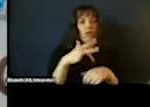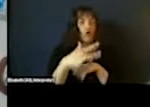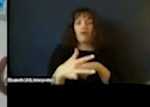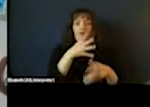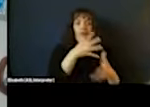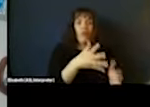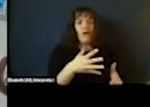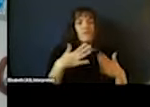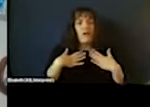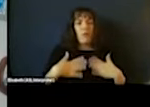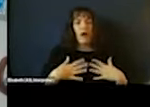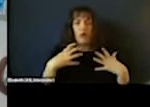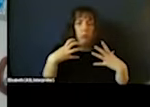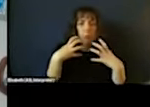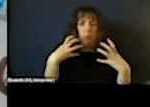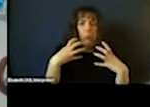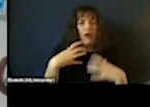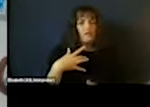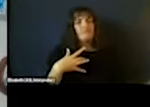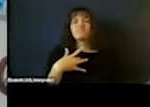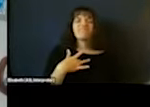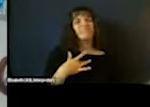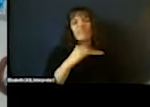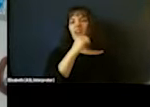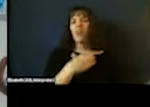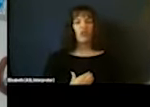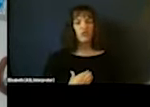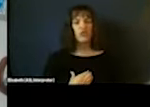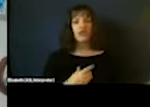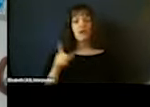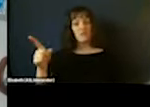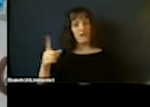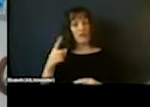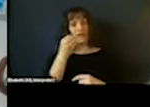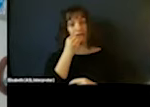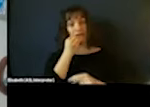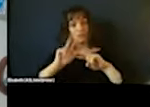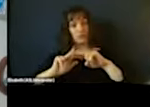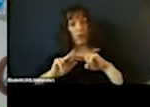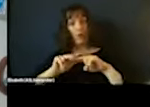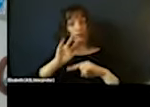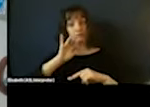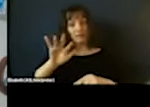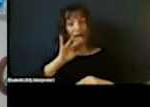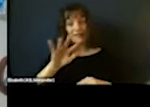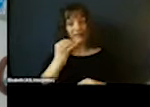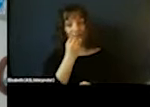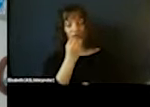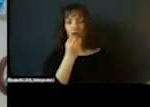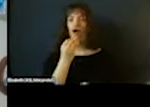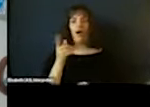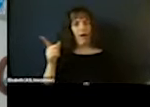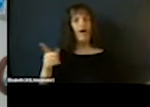so you don't have a good appetite. But when you have a little bit salty and hot and spicy food, you feel more like to eat. So they like the